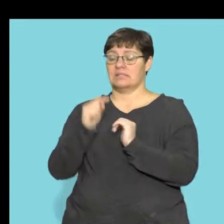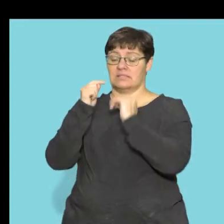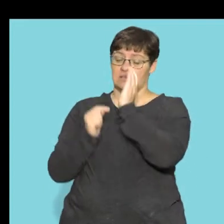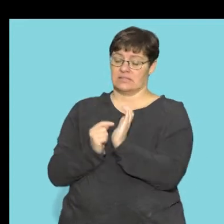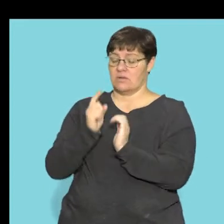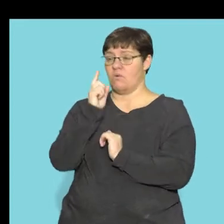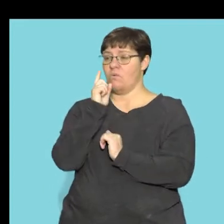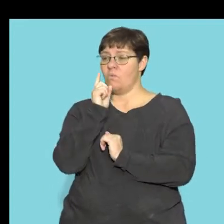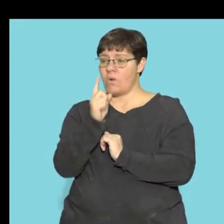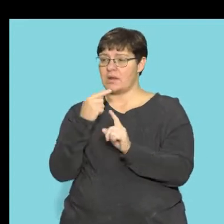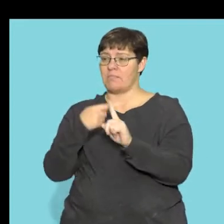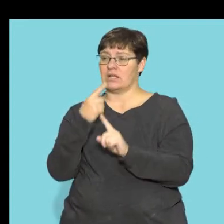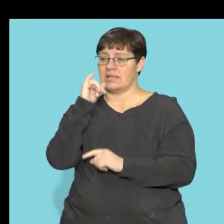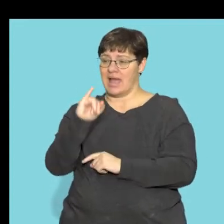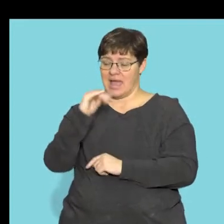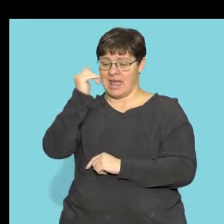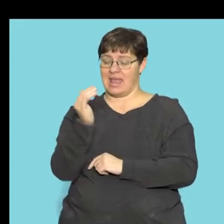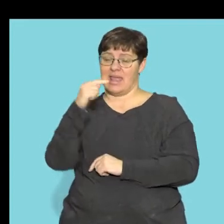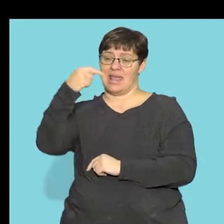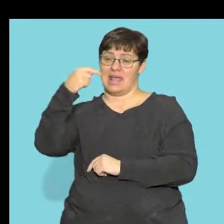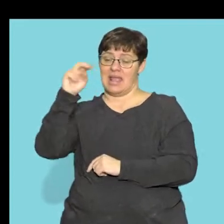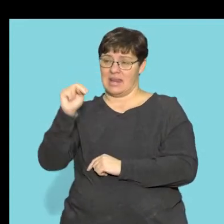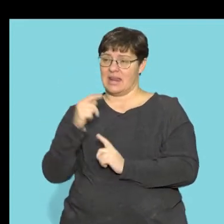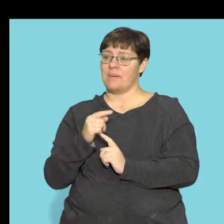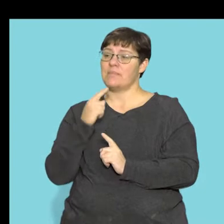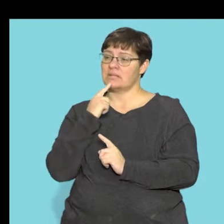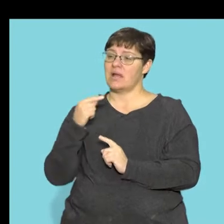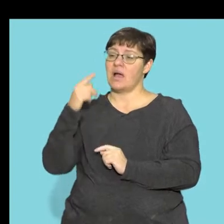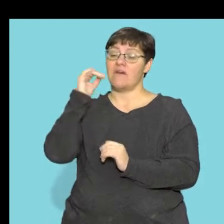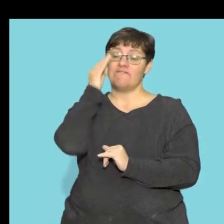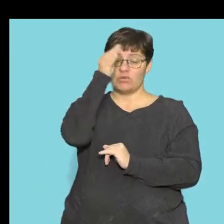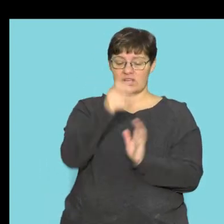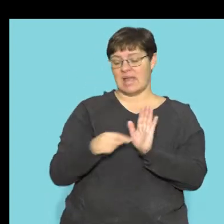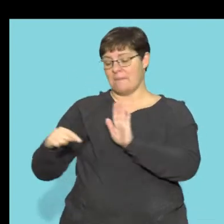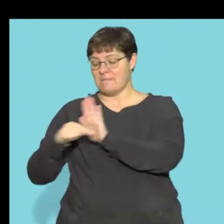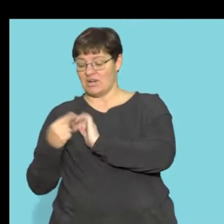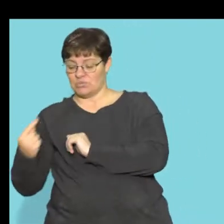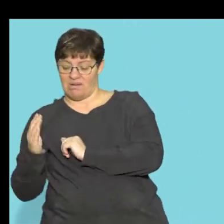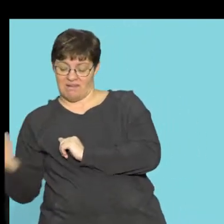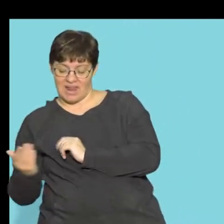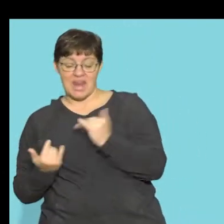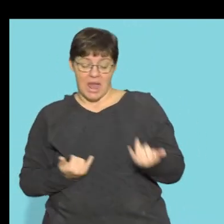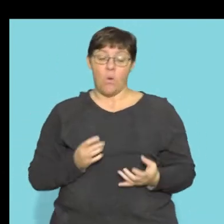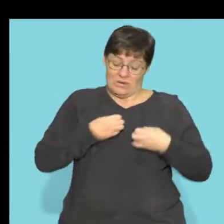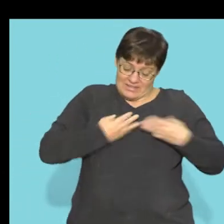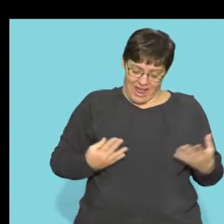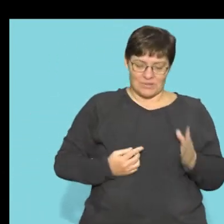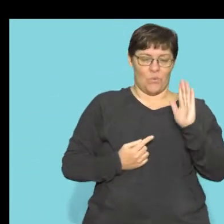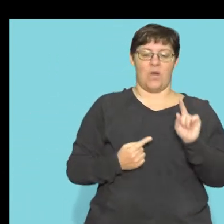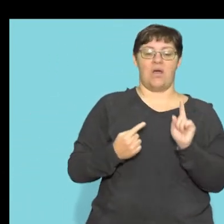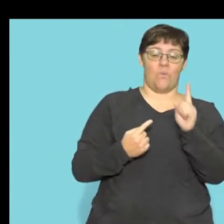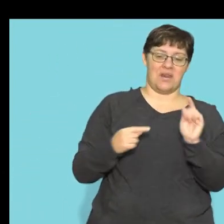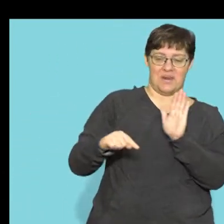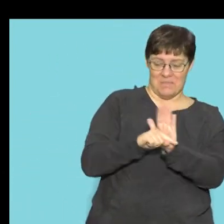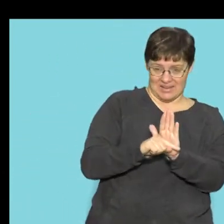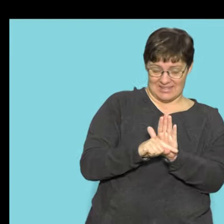1 minus. So look at the difference. Instead of the future value, which is minus 1, now we are saying 1 minus. So please look at